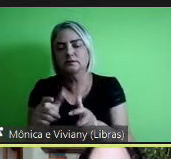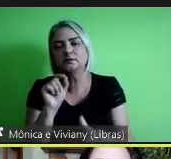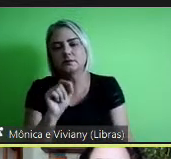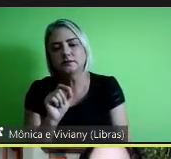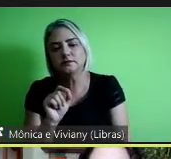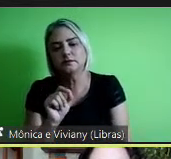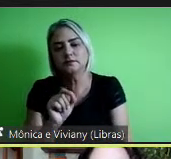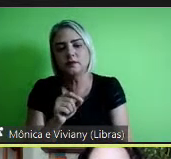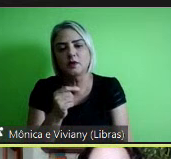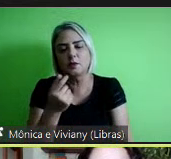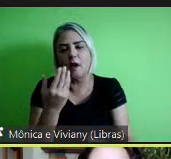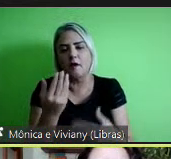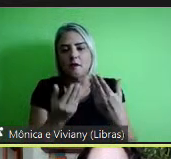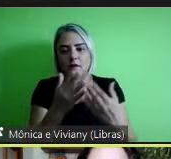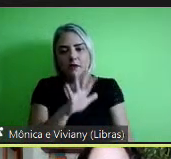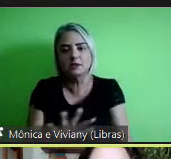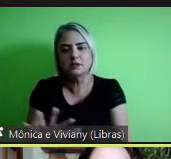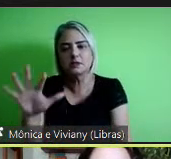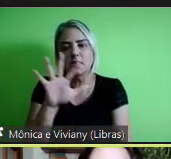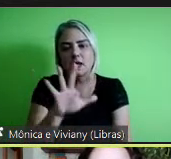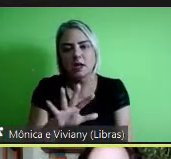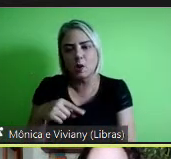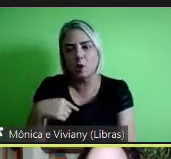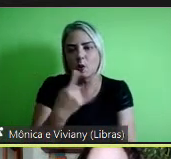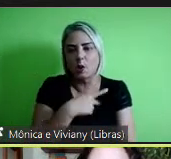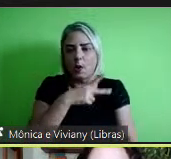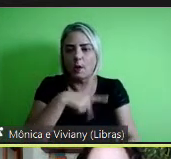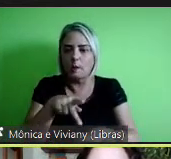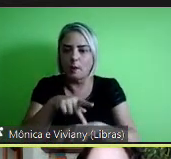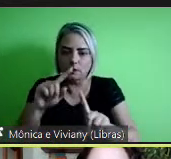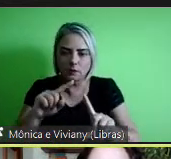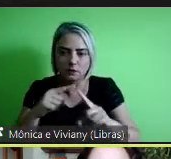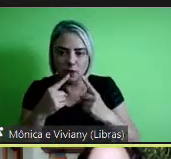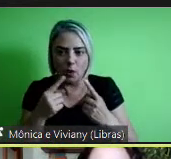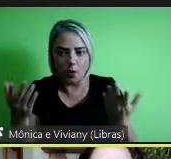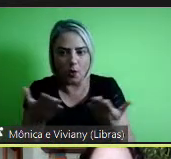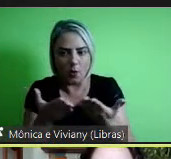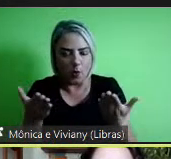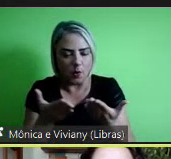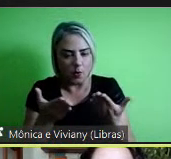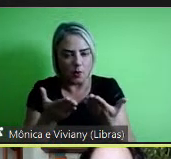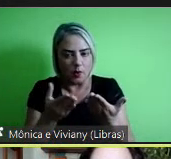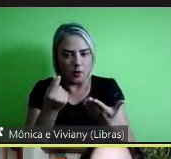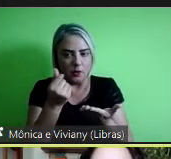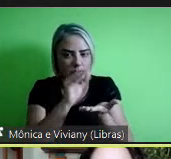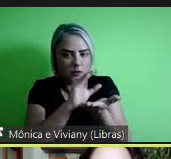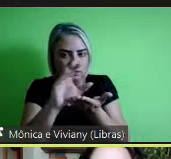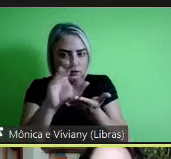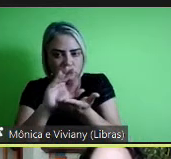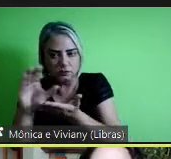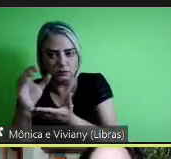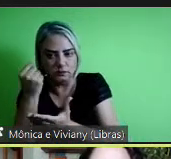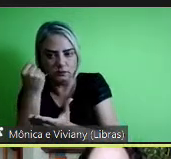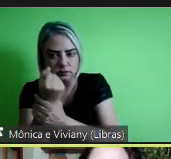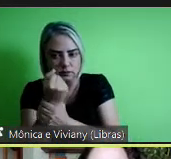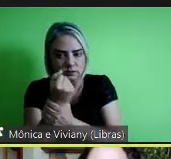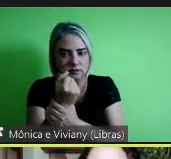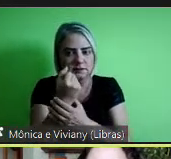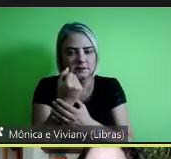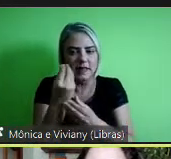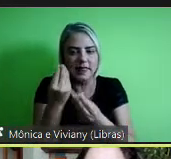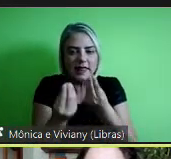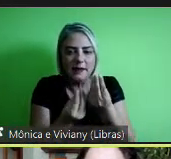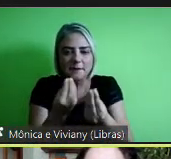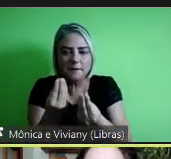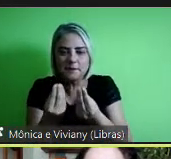territories. So in a general manner, in our country, it is a challenge. The funding and